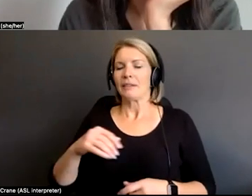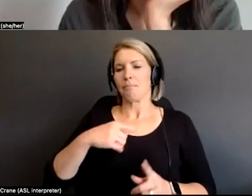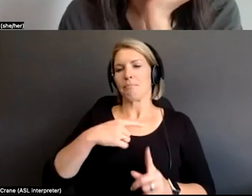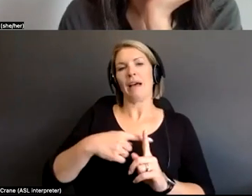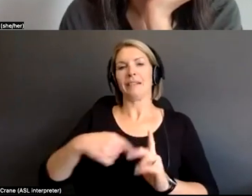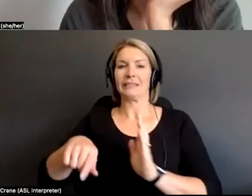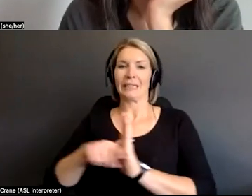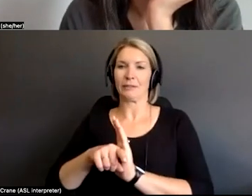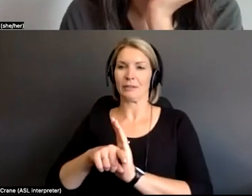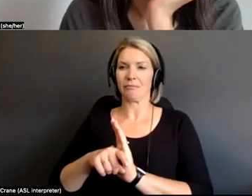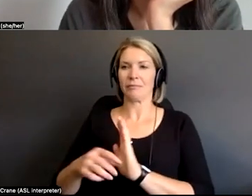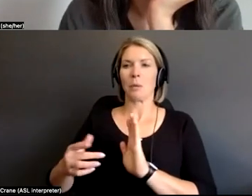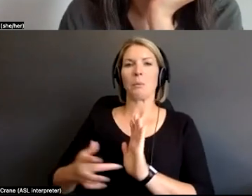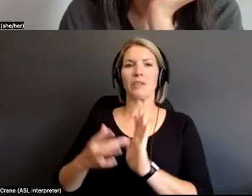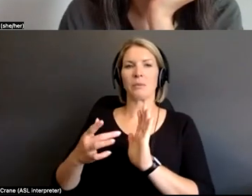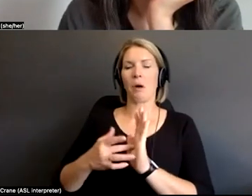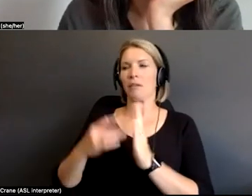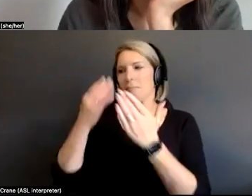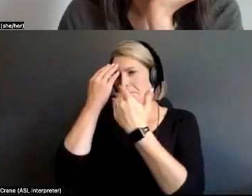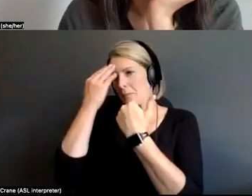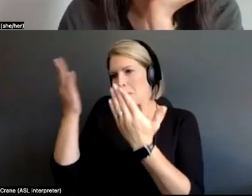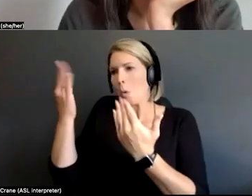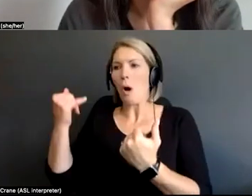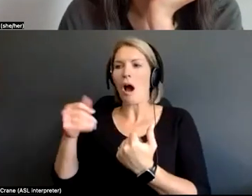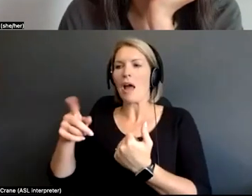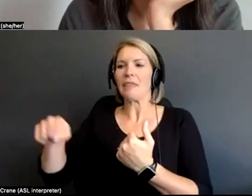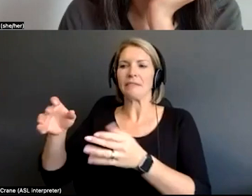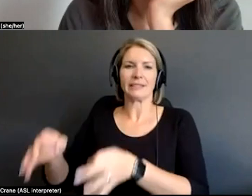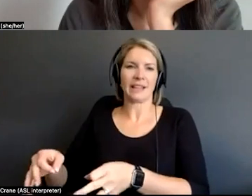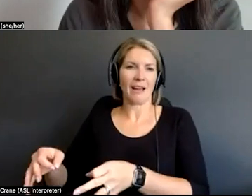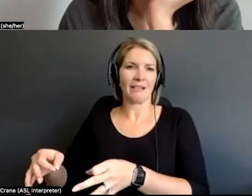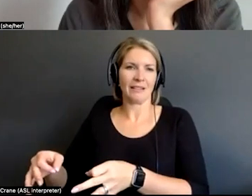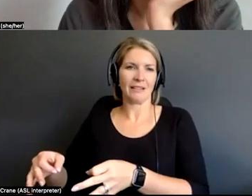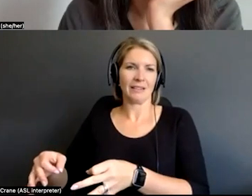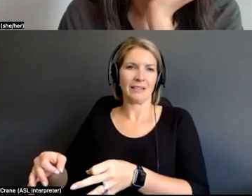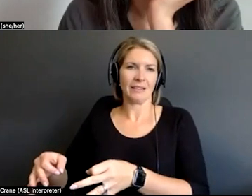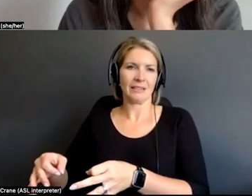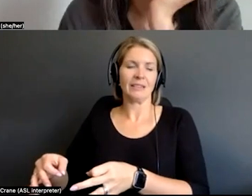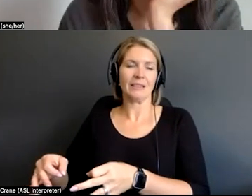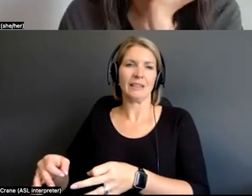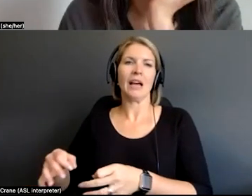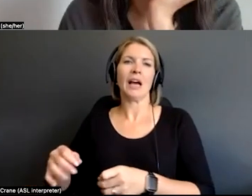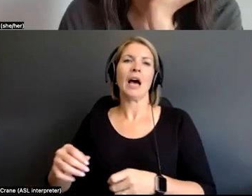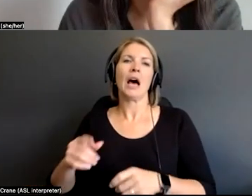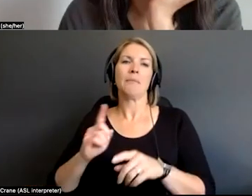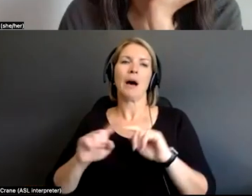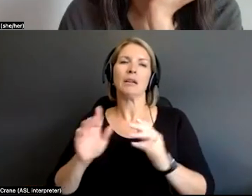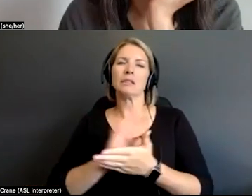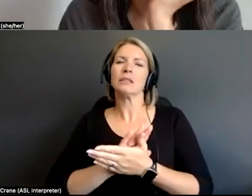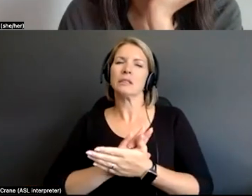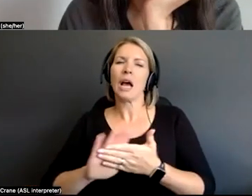you are sometimes in the dark there. Right. Again, that's why I think it's a good idea to present a range of